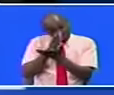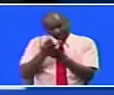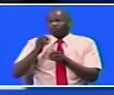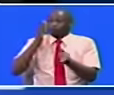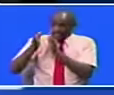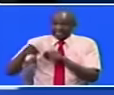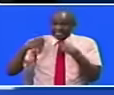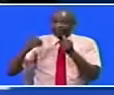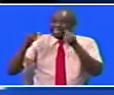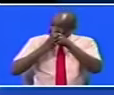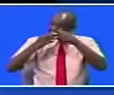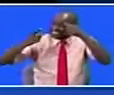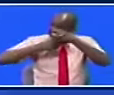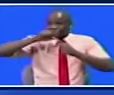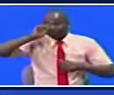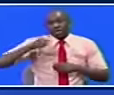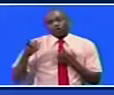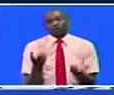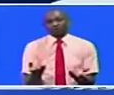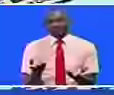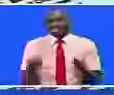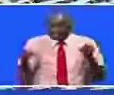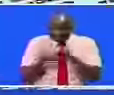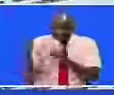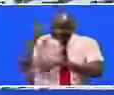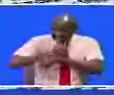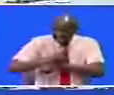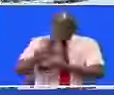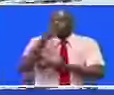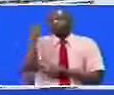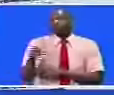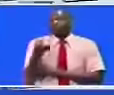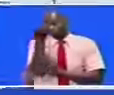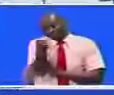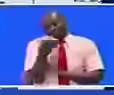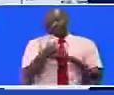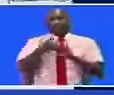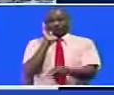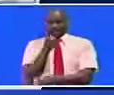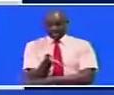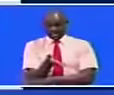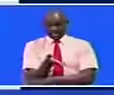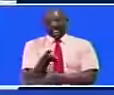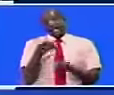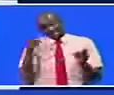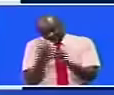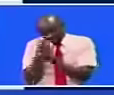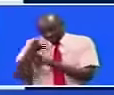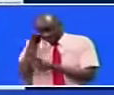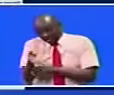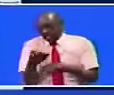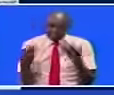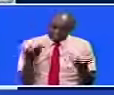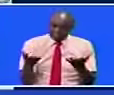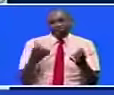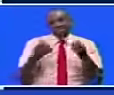some 86 million shillings. On the same day, 2 million shillings was withdrawn and several transactions amounting